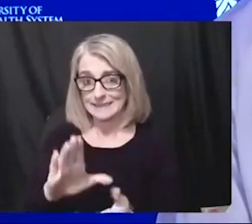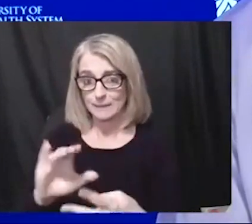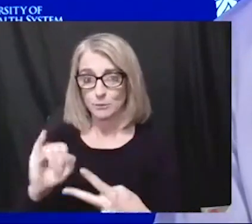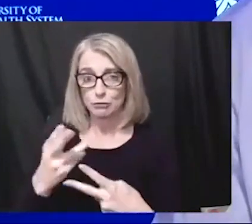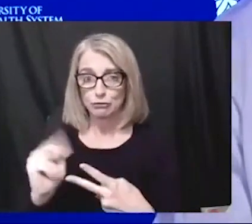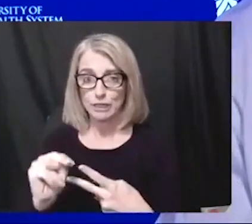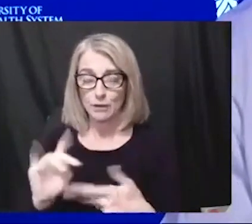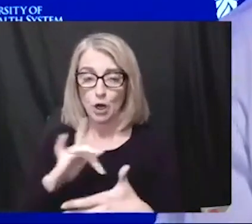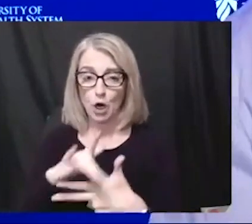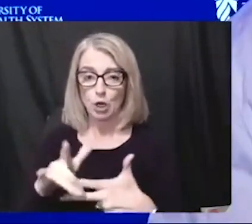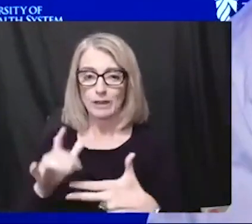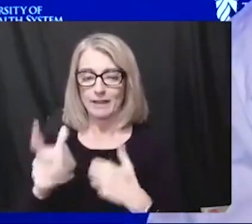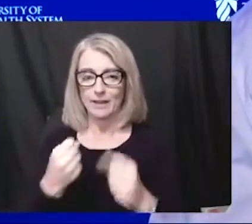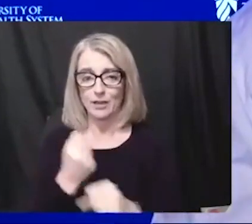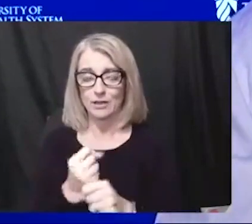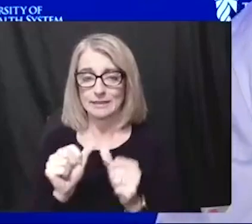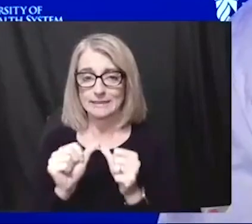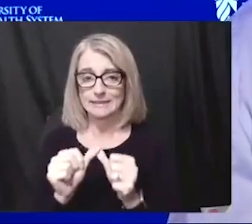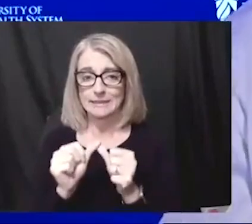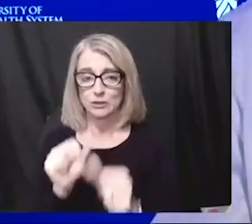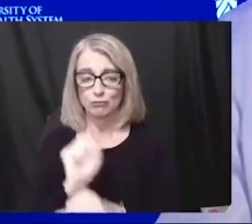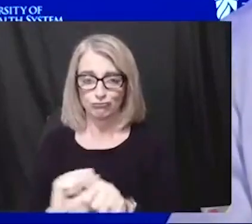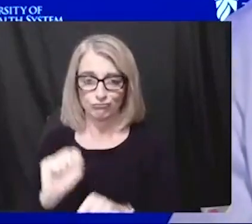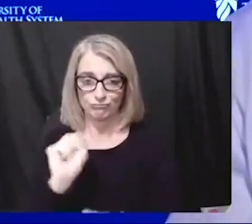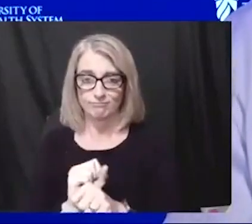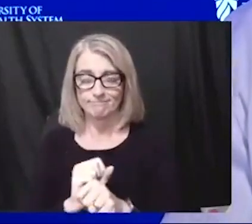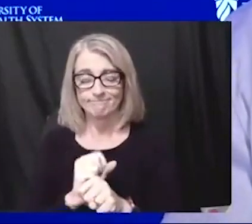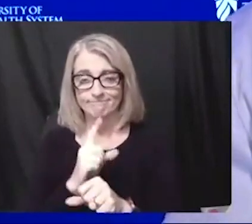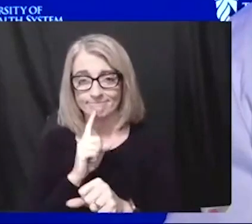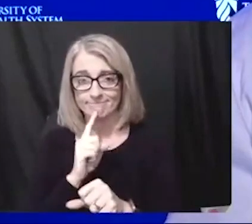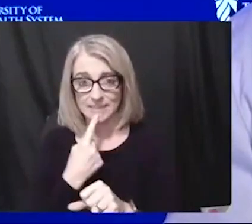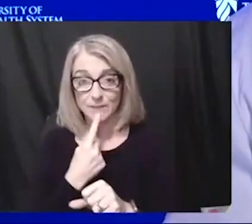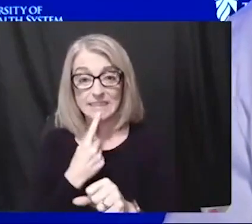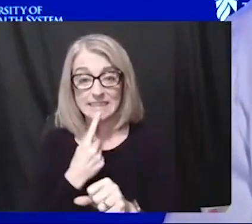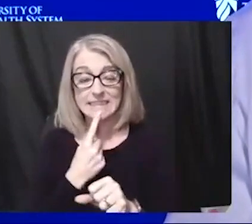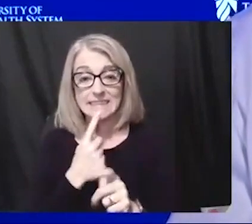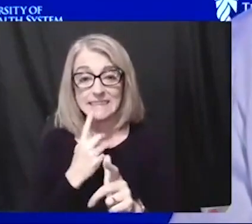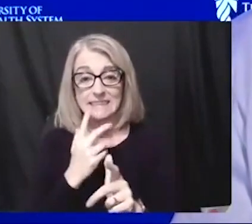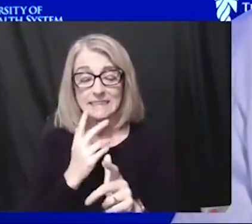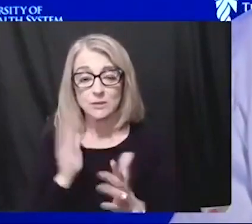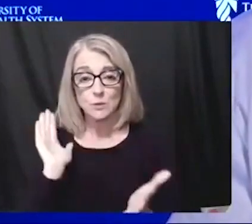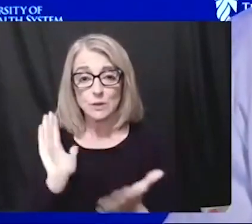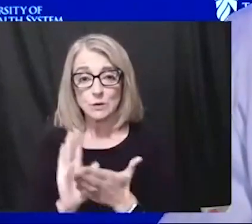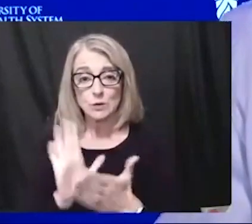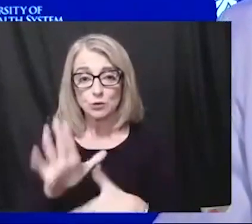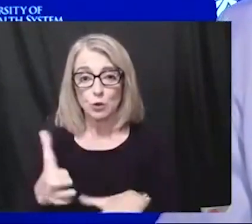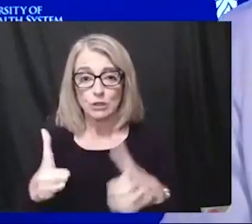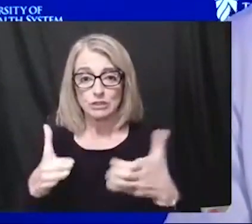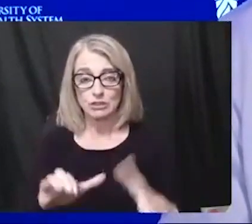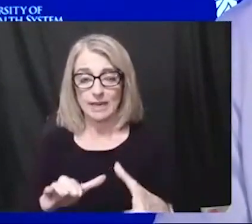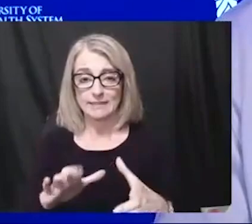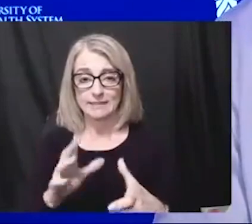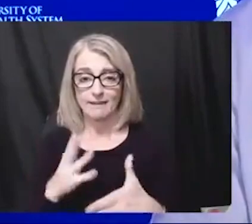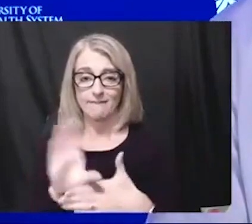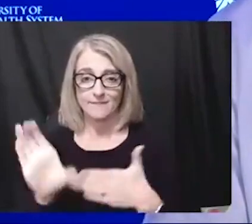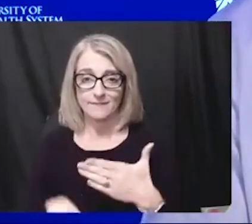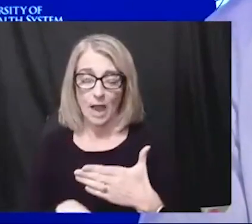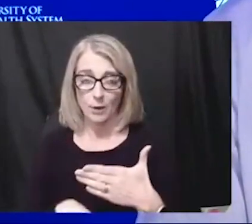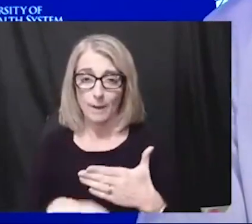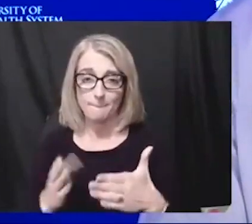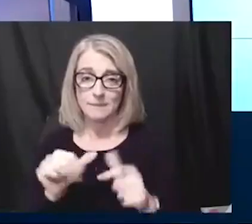have made this a historical one over discrimination in different institutions to populations such as African Americans.